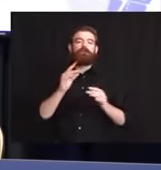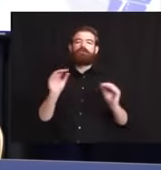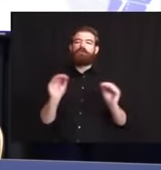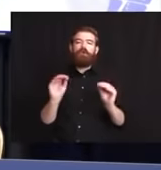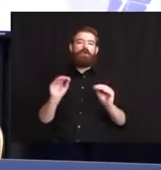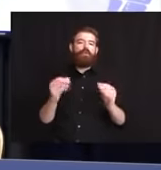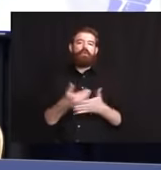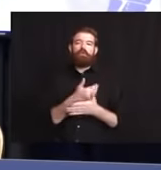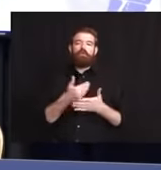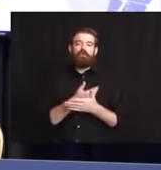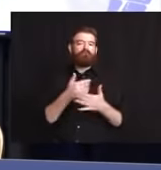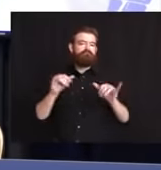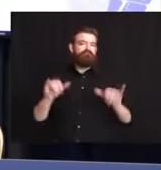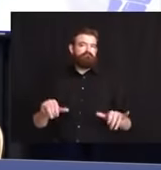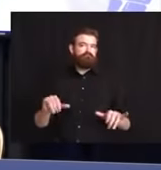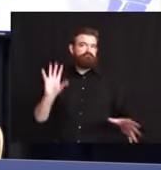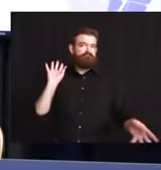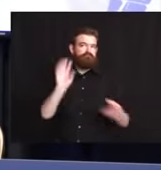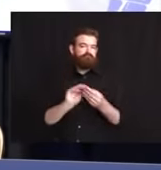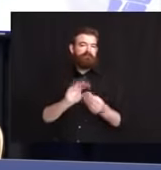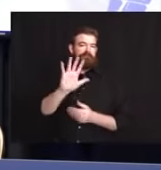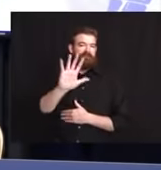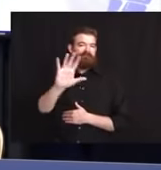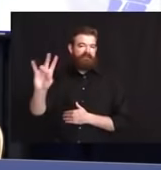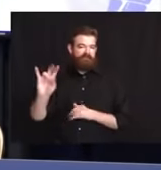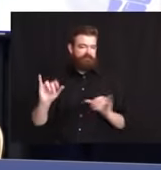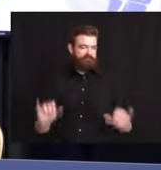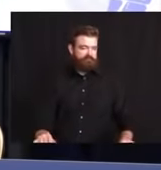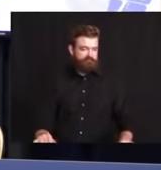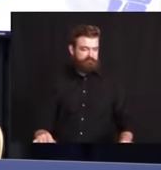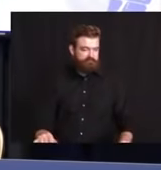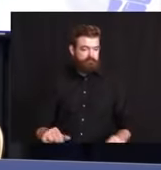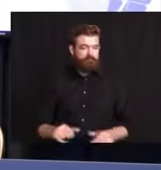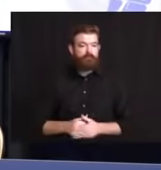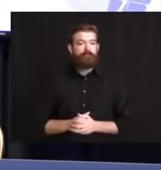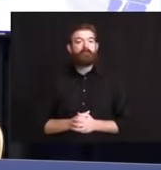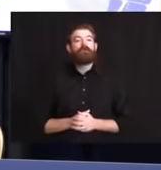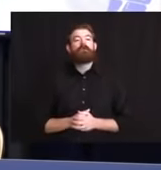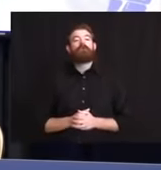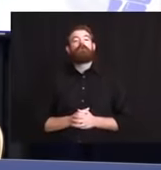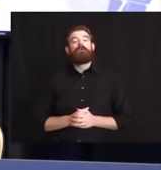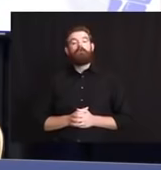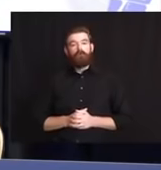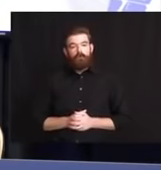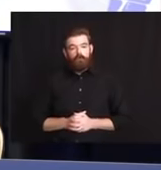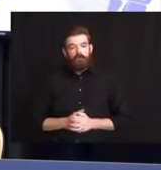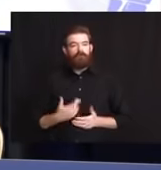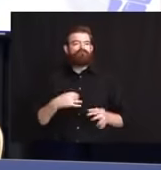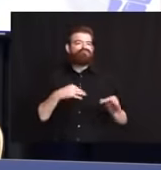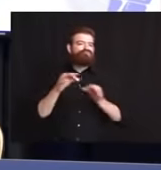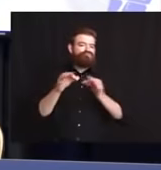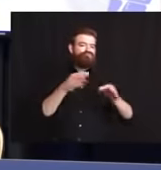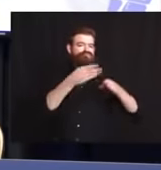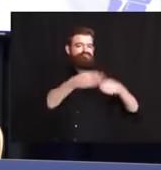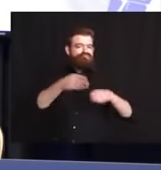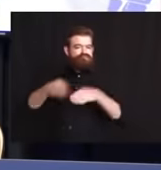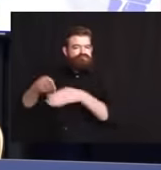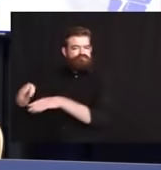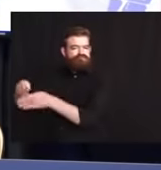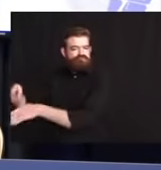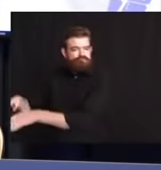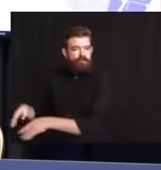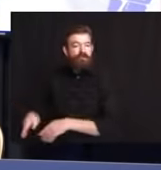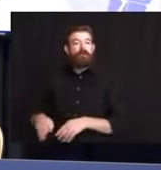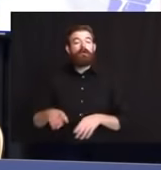The Governor reviewed the new cases and deaths. In terms of deaths, the breakdown by race and ethnicity is as follows: